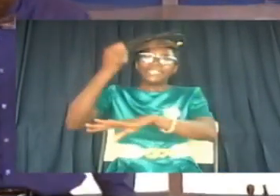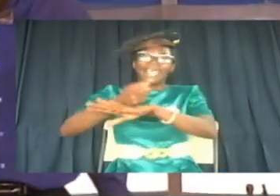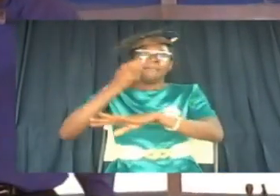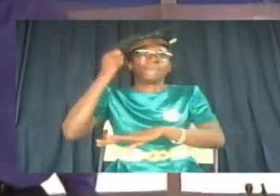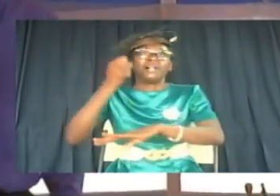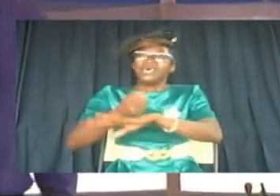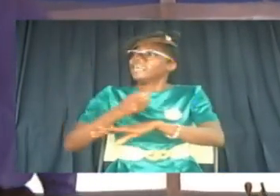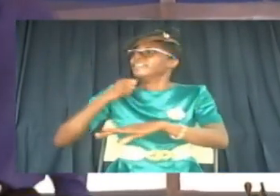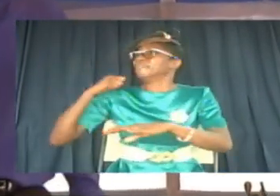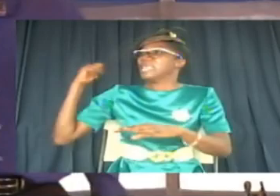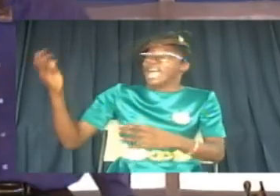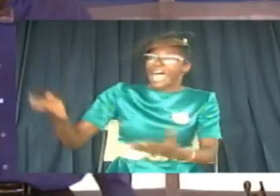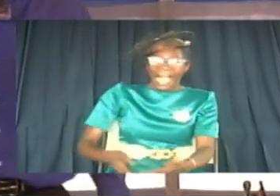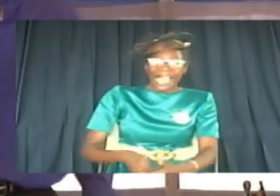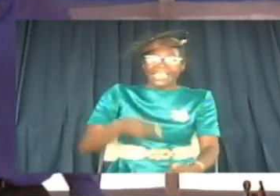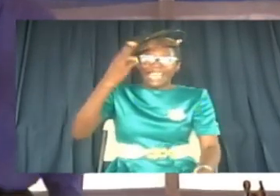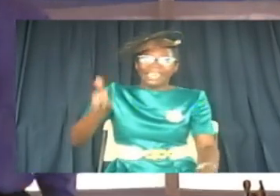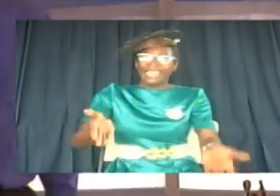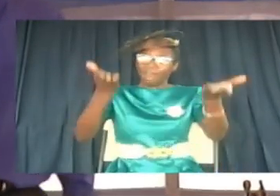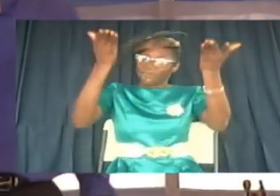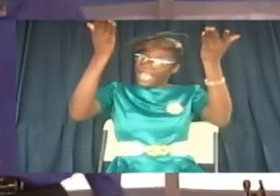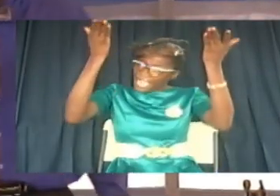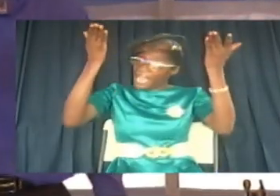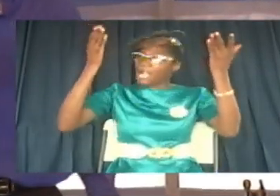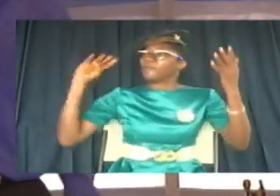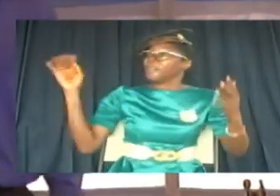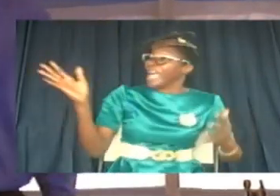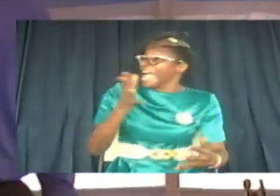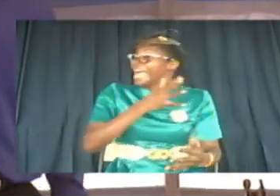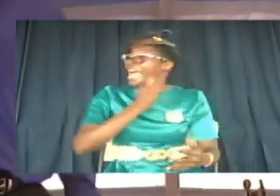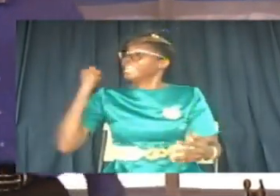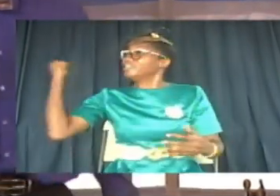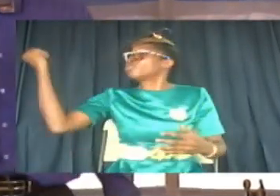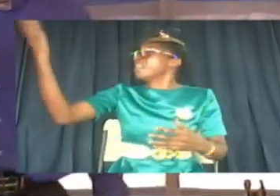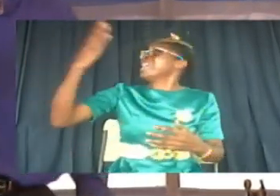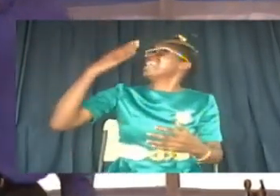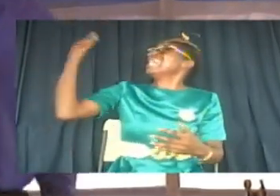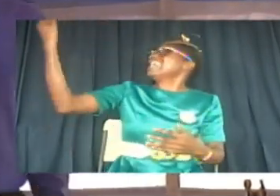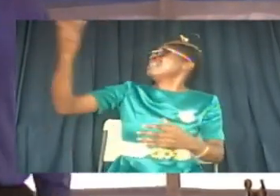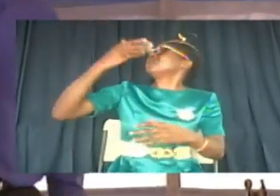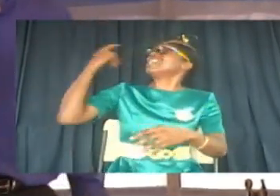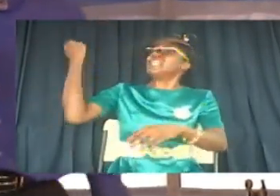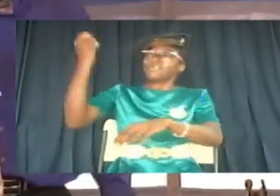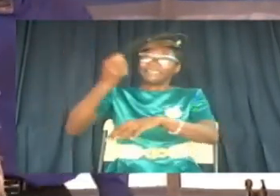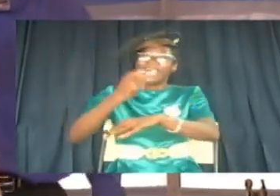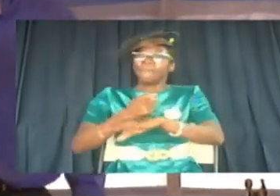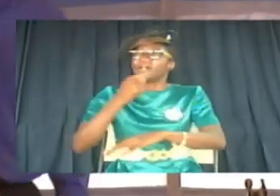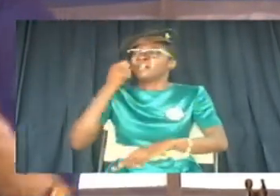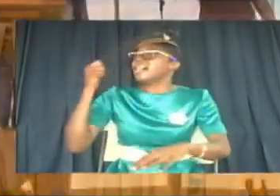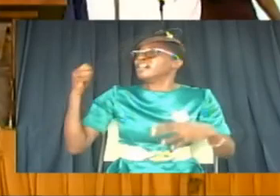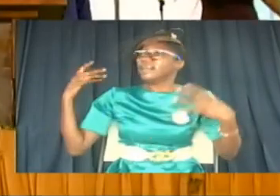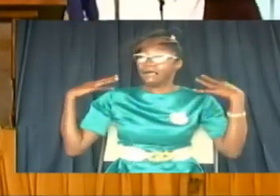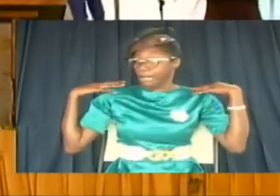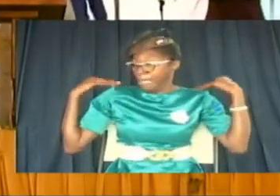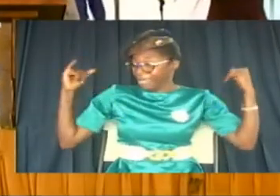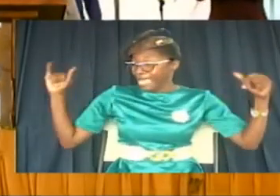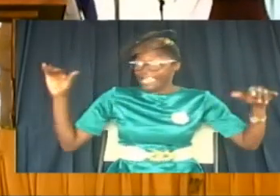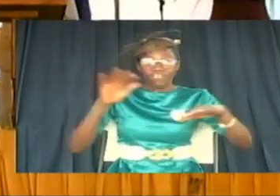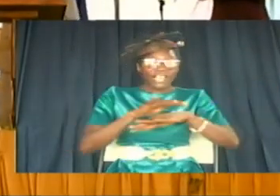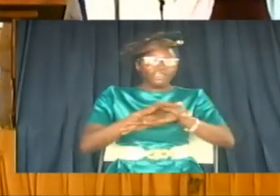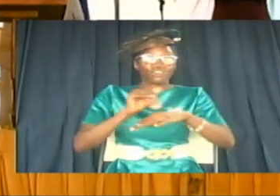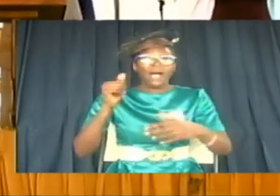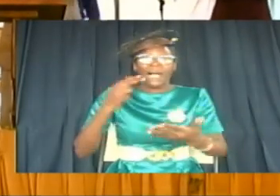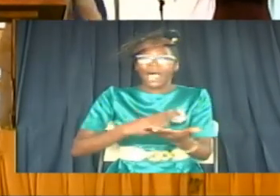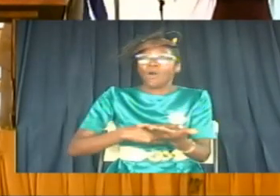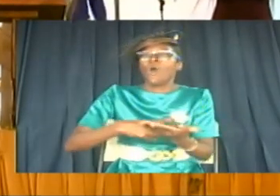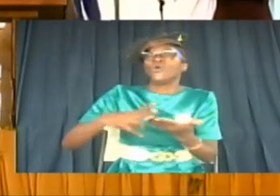filled the temple. He was high and lifted up, and his strength filled the temple. The angels cried